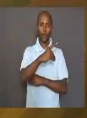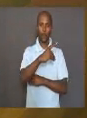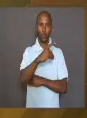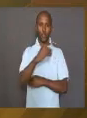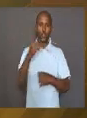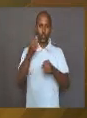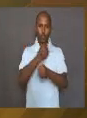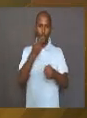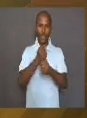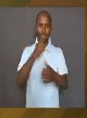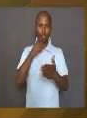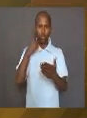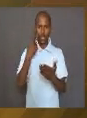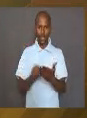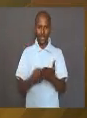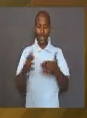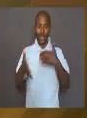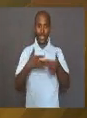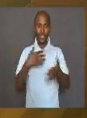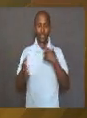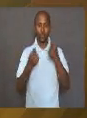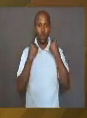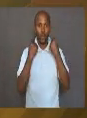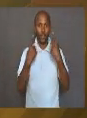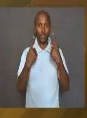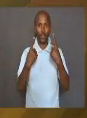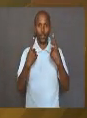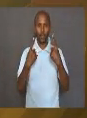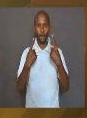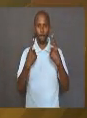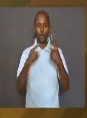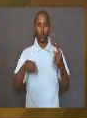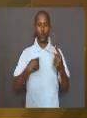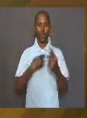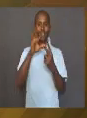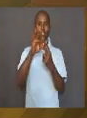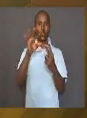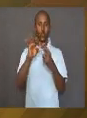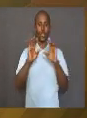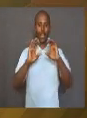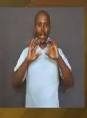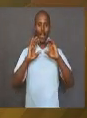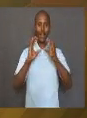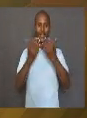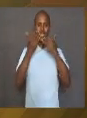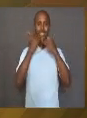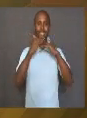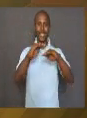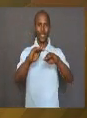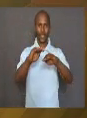To make this data easier to understand, we can choose a class